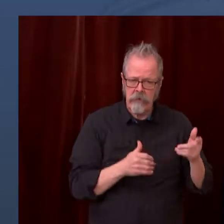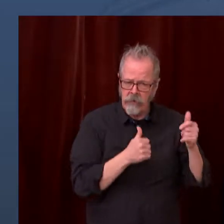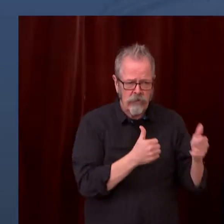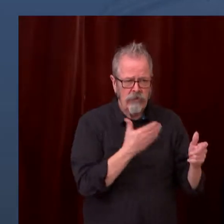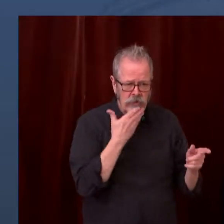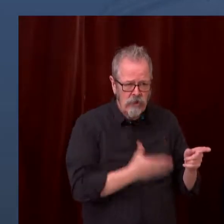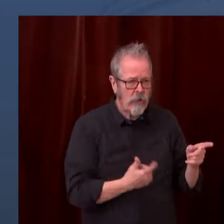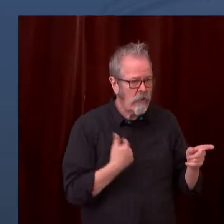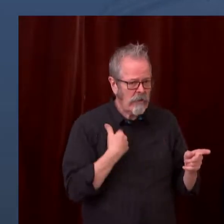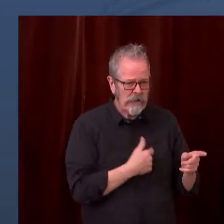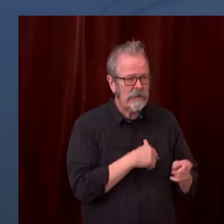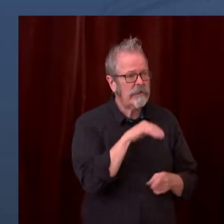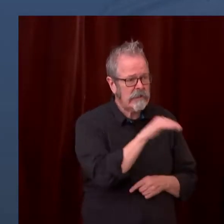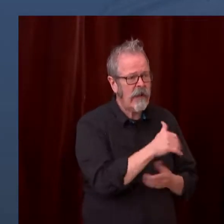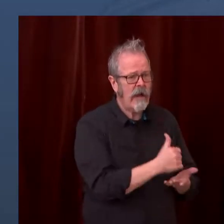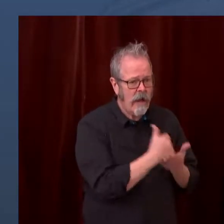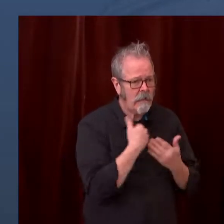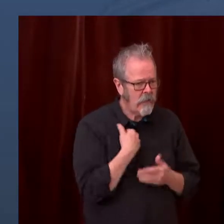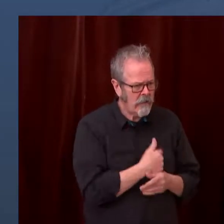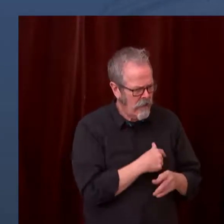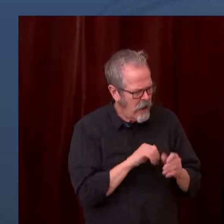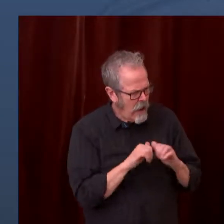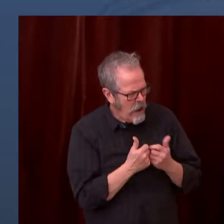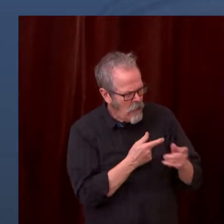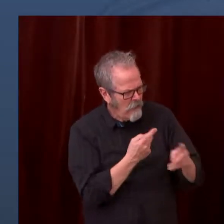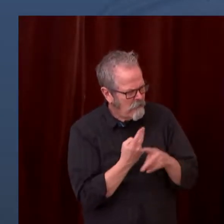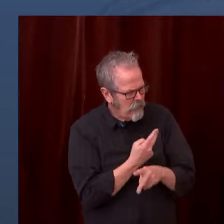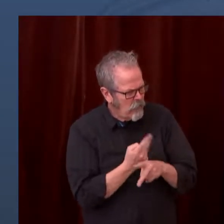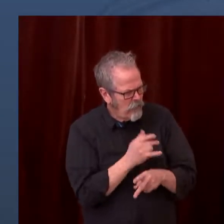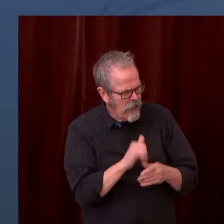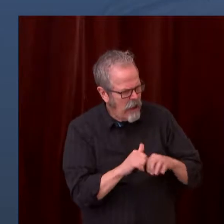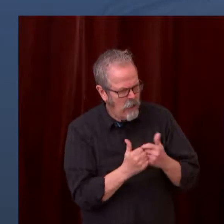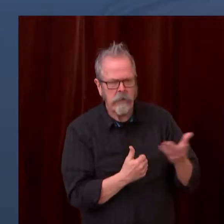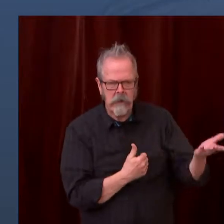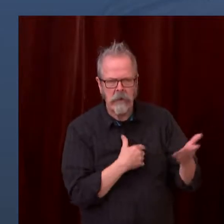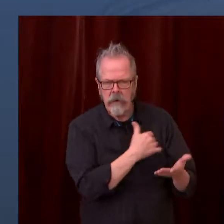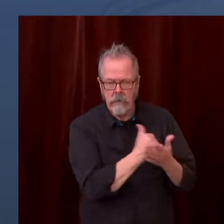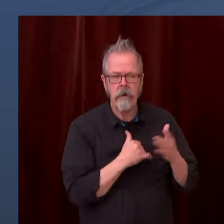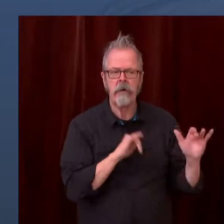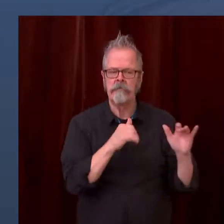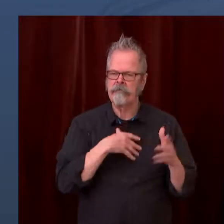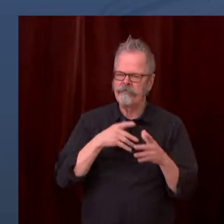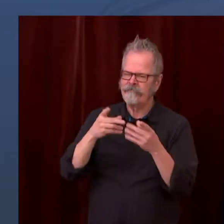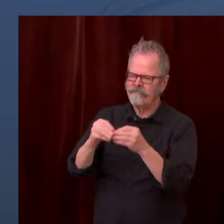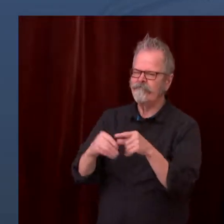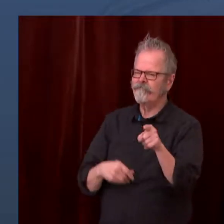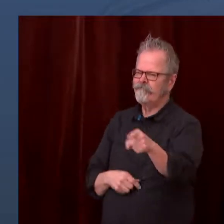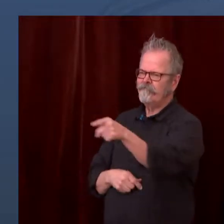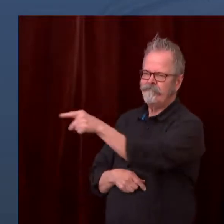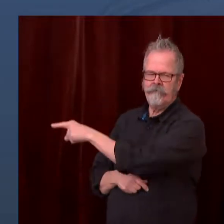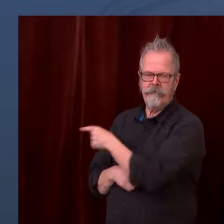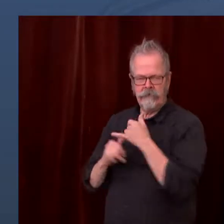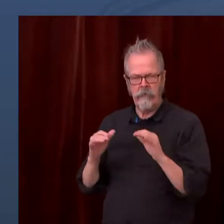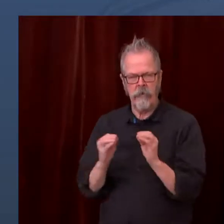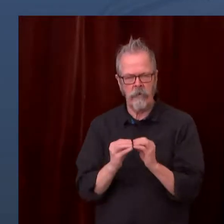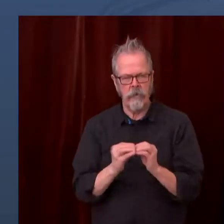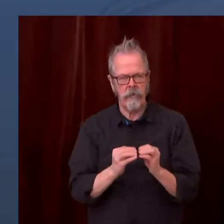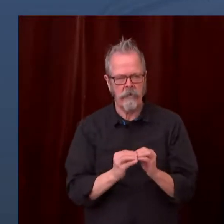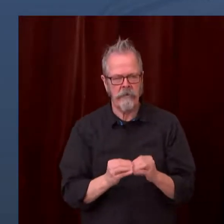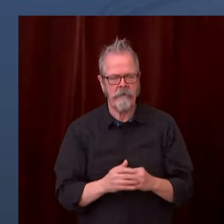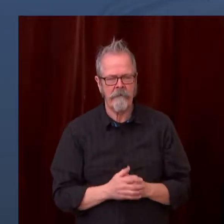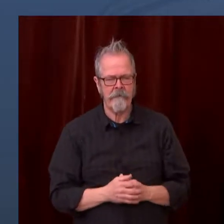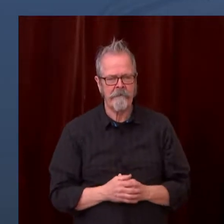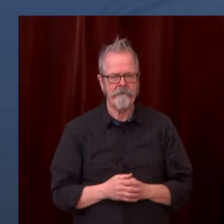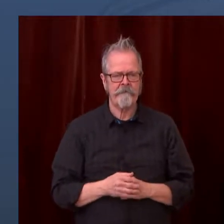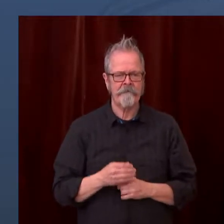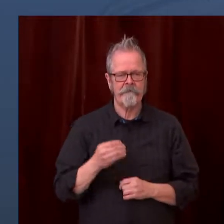increase. I will say one more thing, and this is hard to say, but it's the truth. This is a miracle